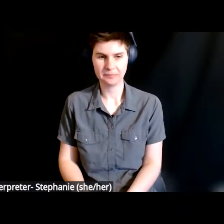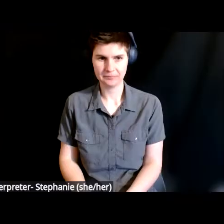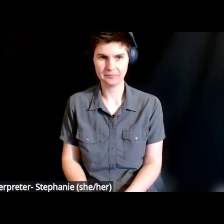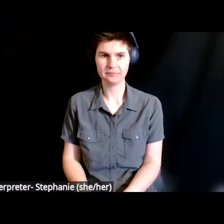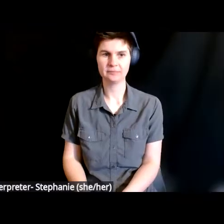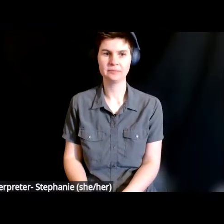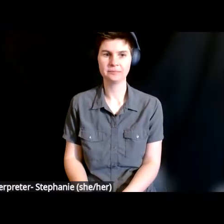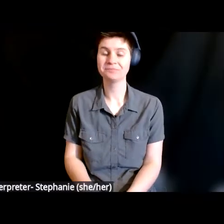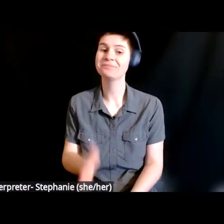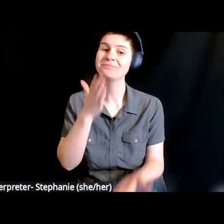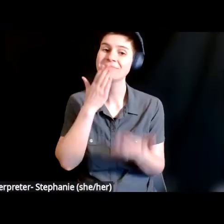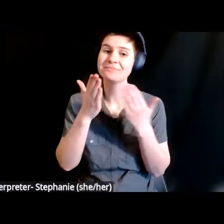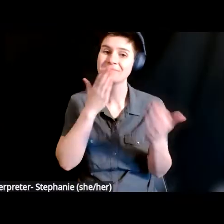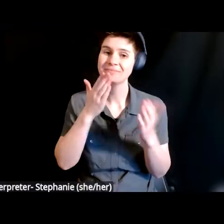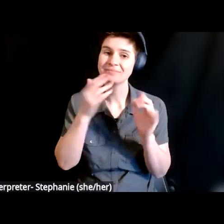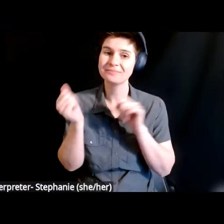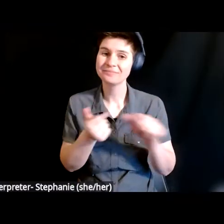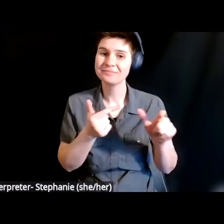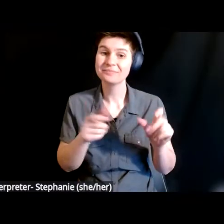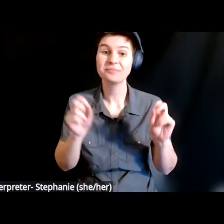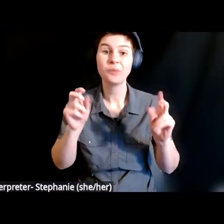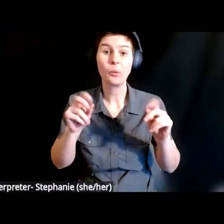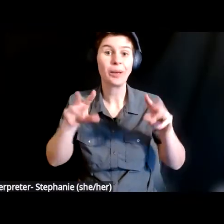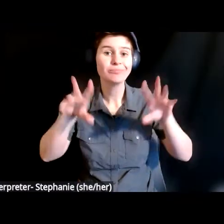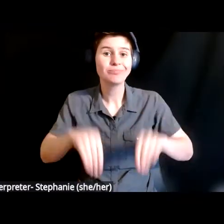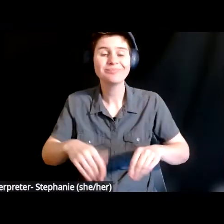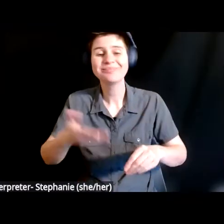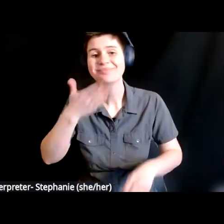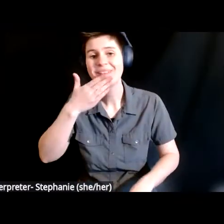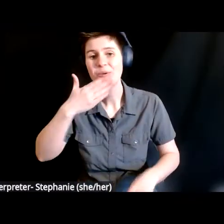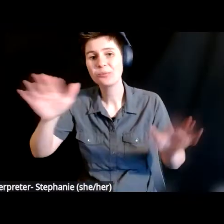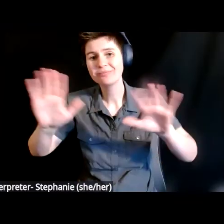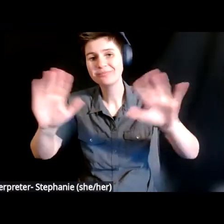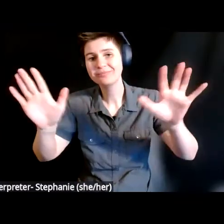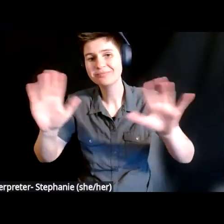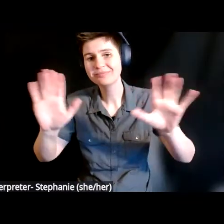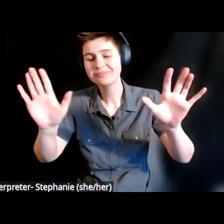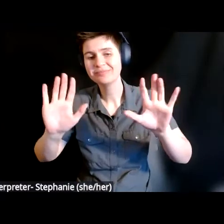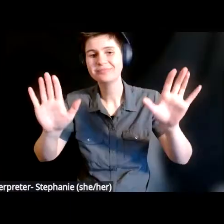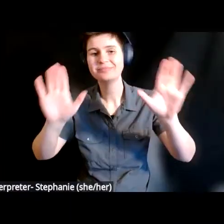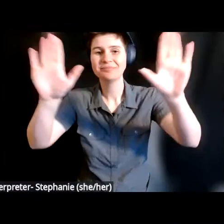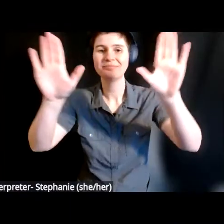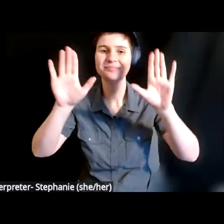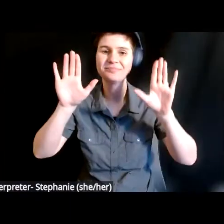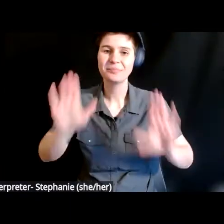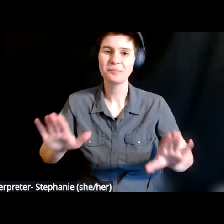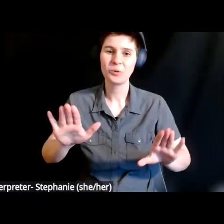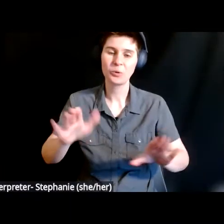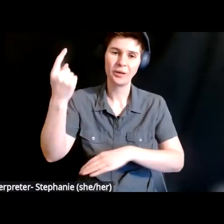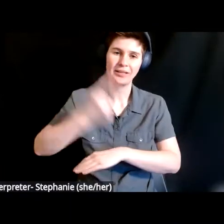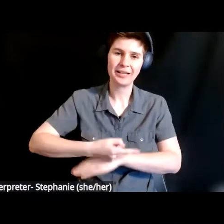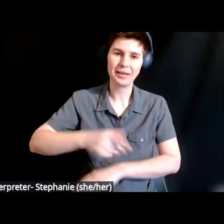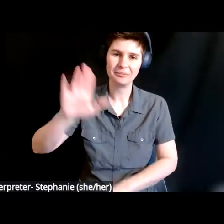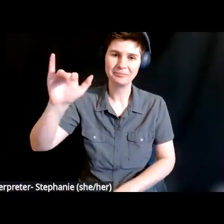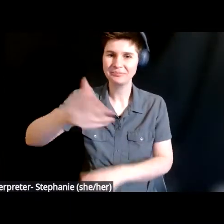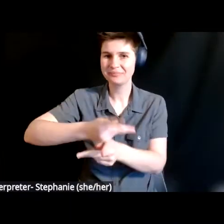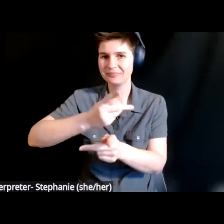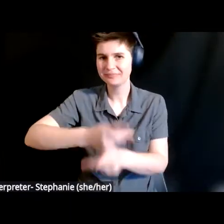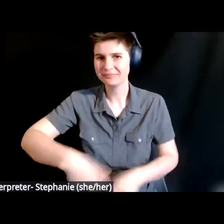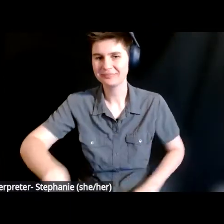Thank you, everybody. All right, we'll sign off. Thank you so much and have a wonderful rest of your day. Take care.